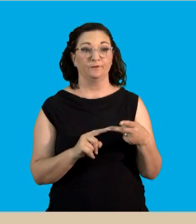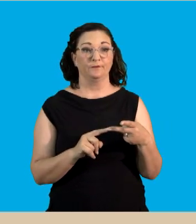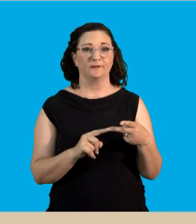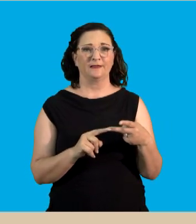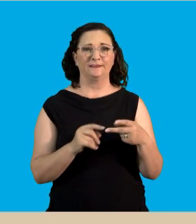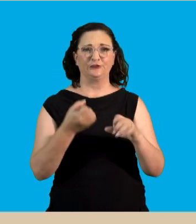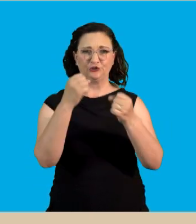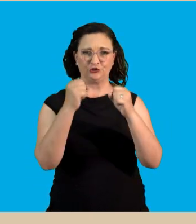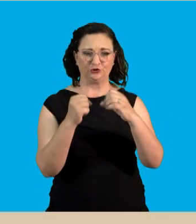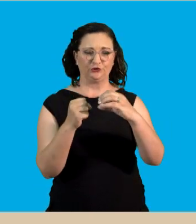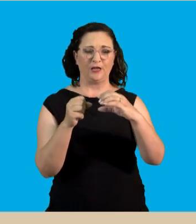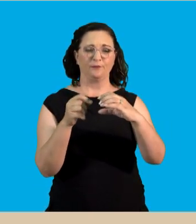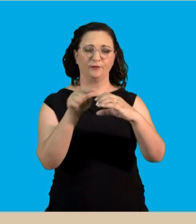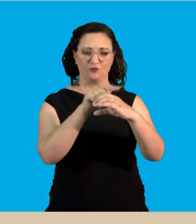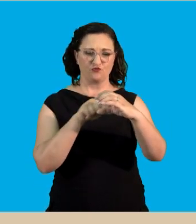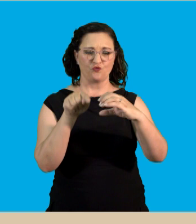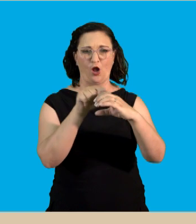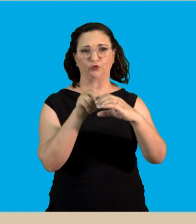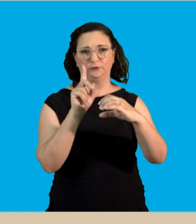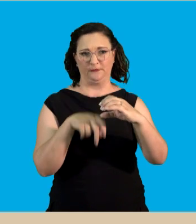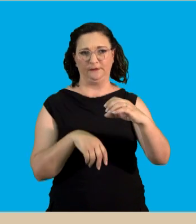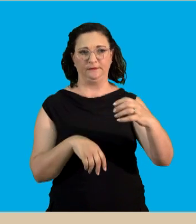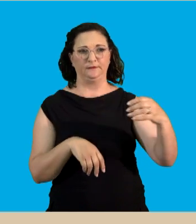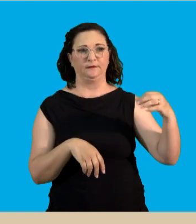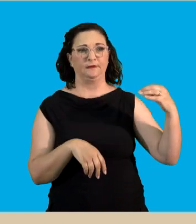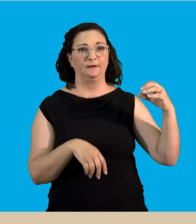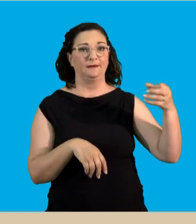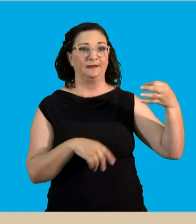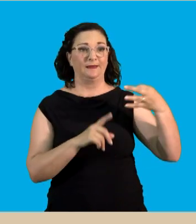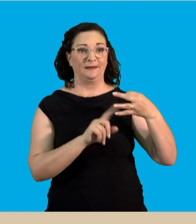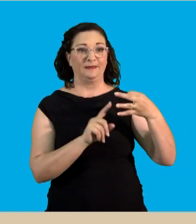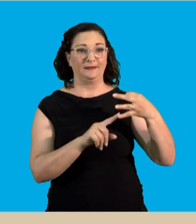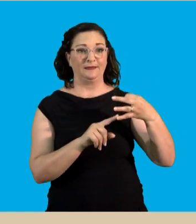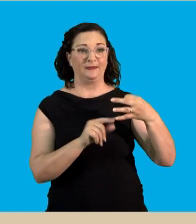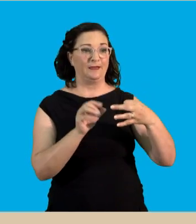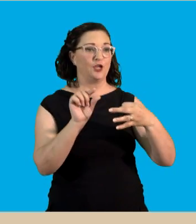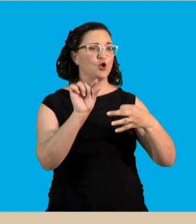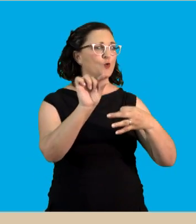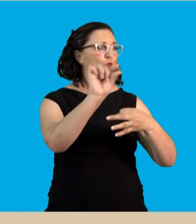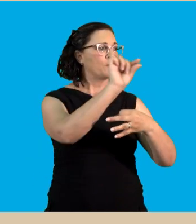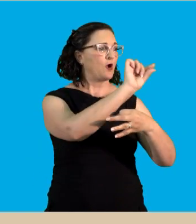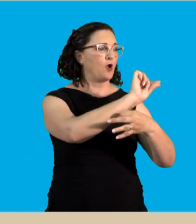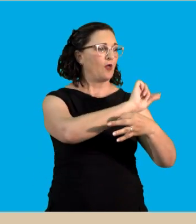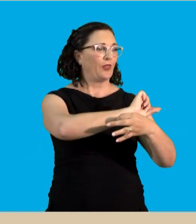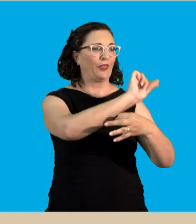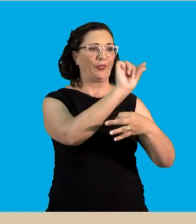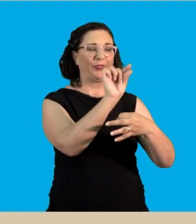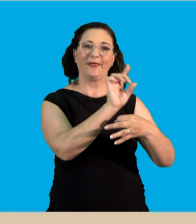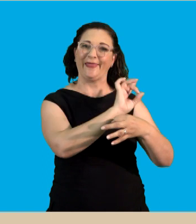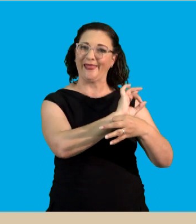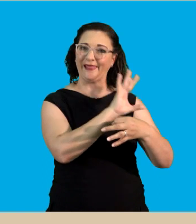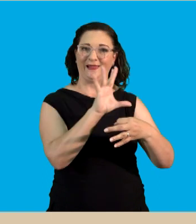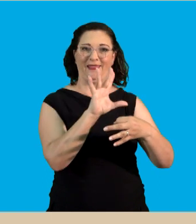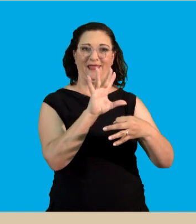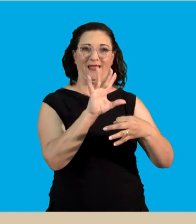almost spherical in shape. And three, it should be able to keep its orbital path clear of other objects.